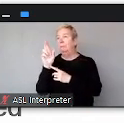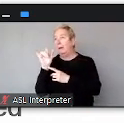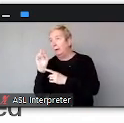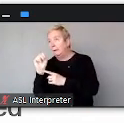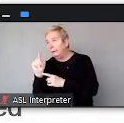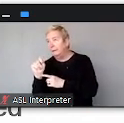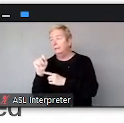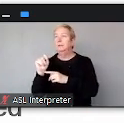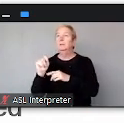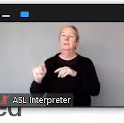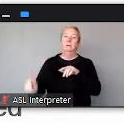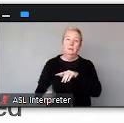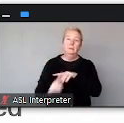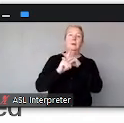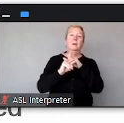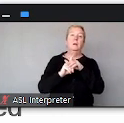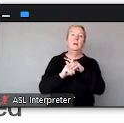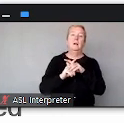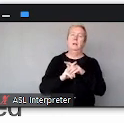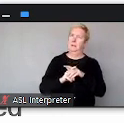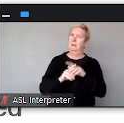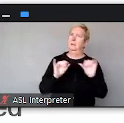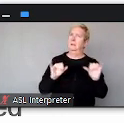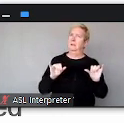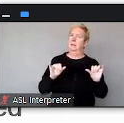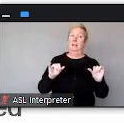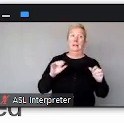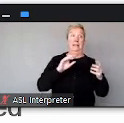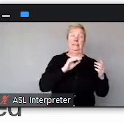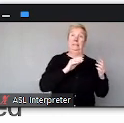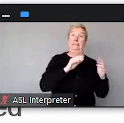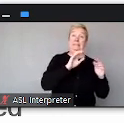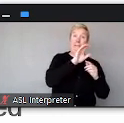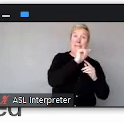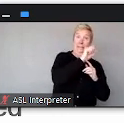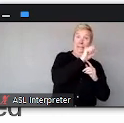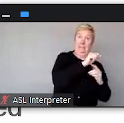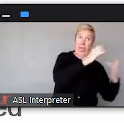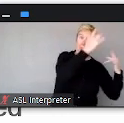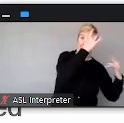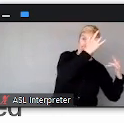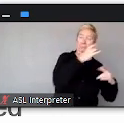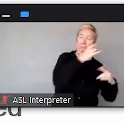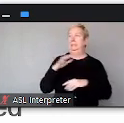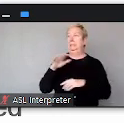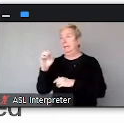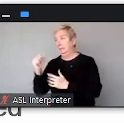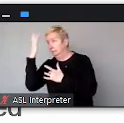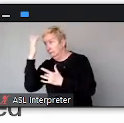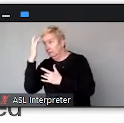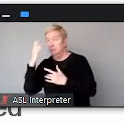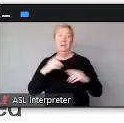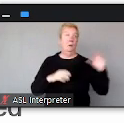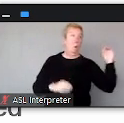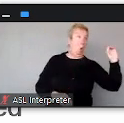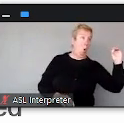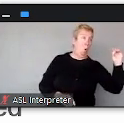possibly and probably the same number of cases we had when we had 709 people in the hospital, but now